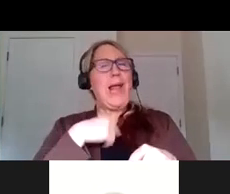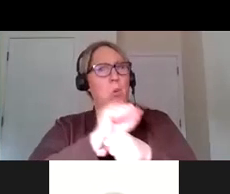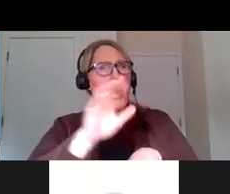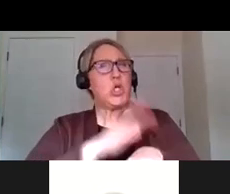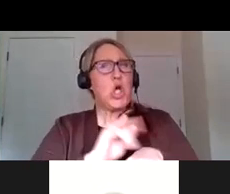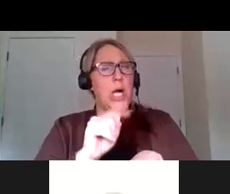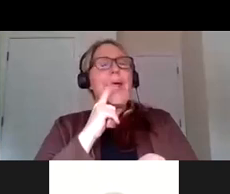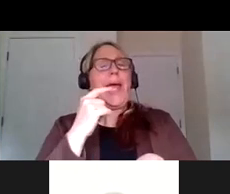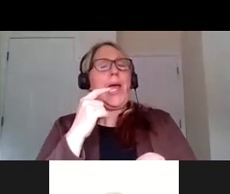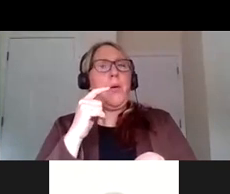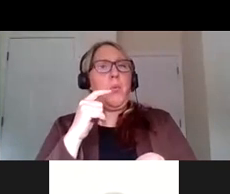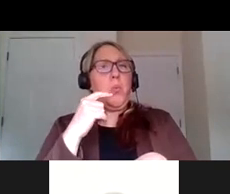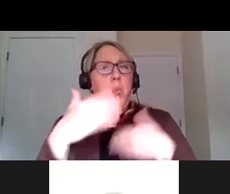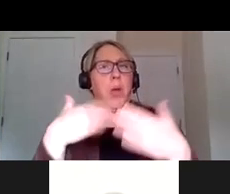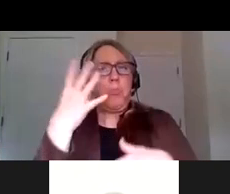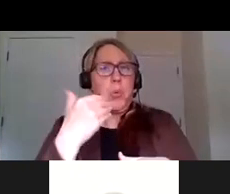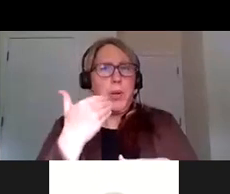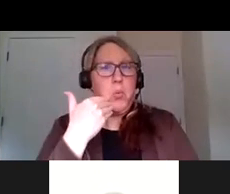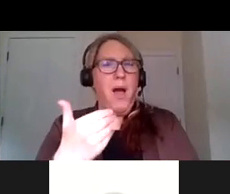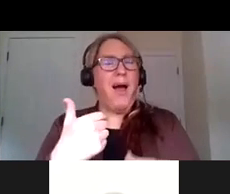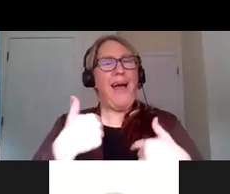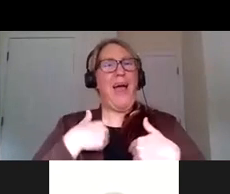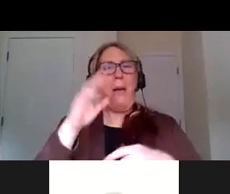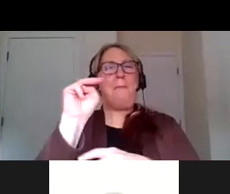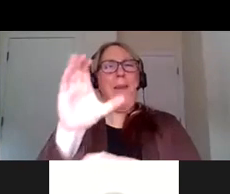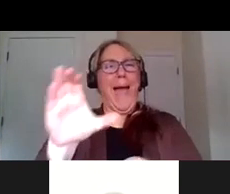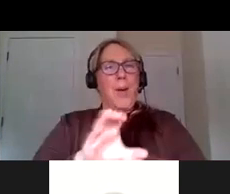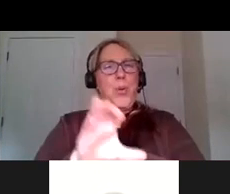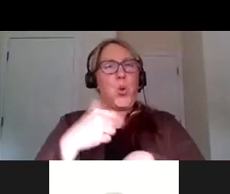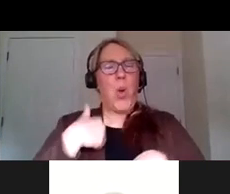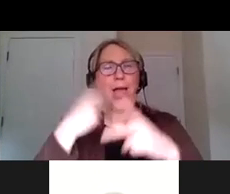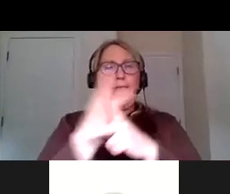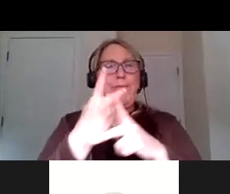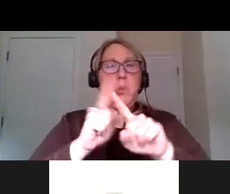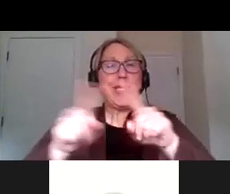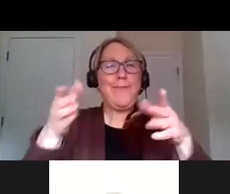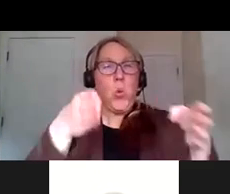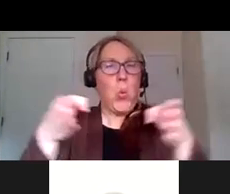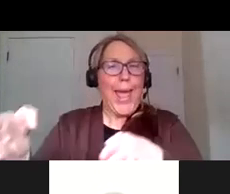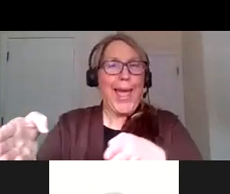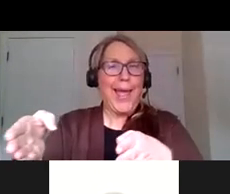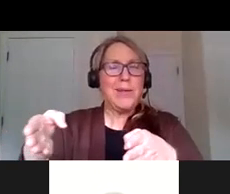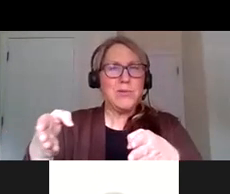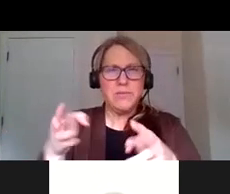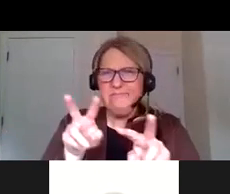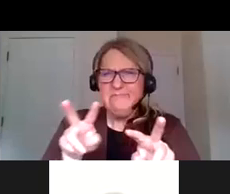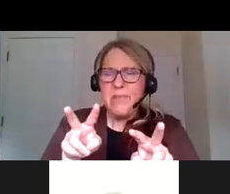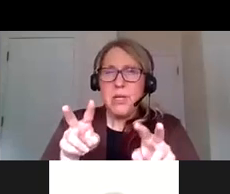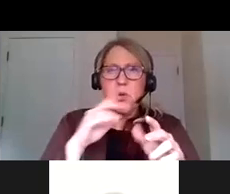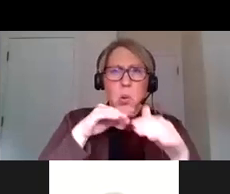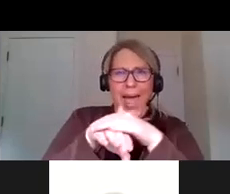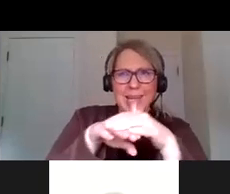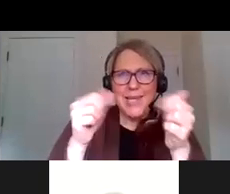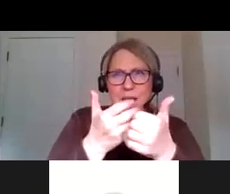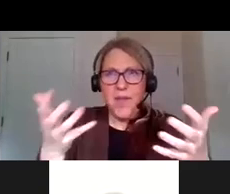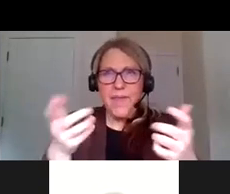pretty well. The only thing is that because I'm on a Mac, I had to figure out different ways to do, to access